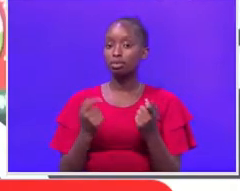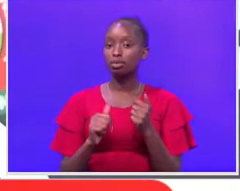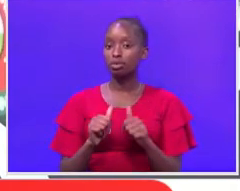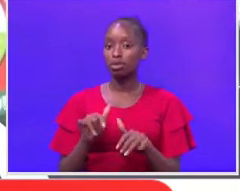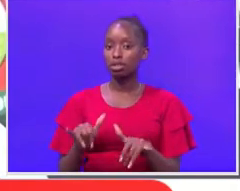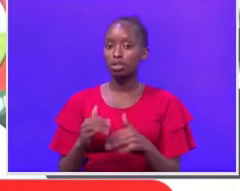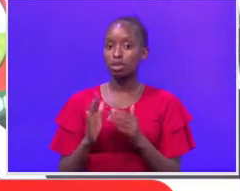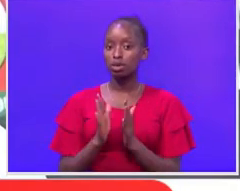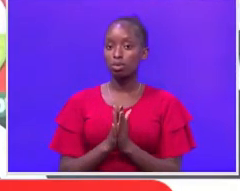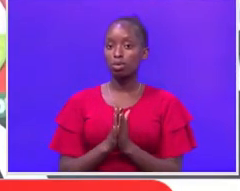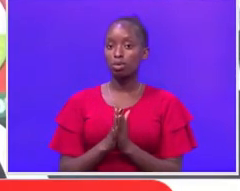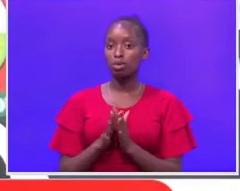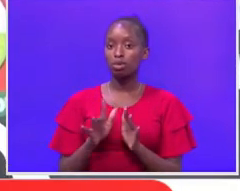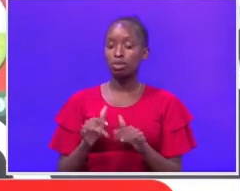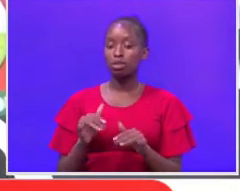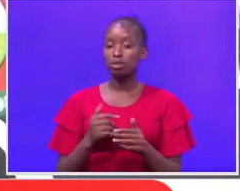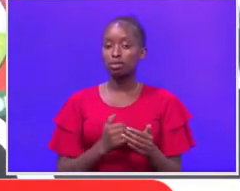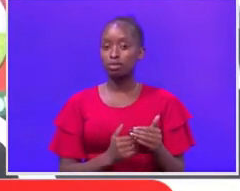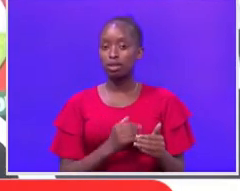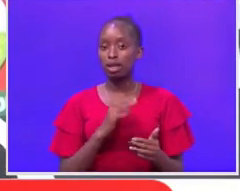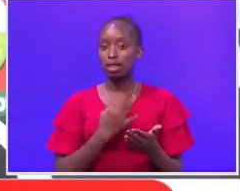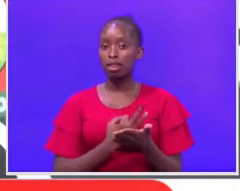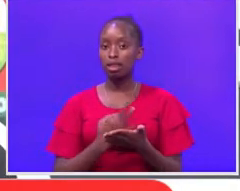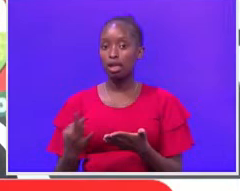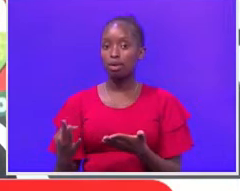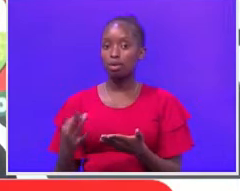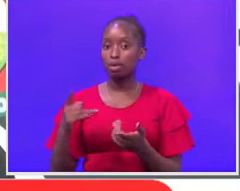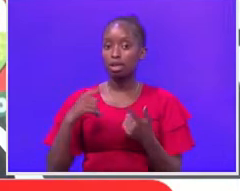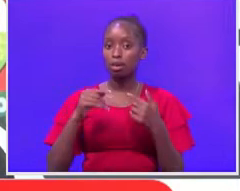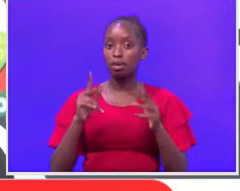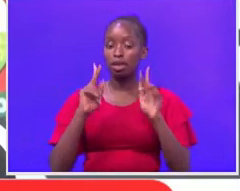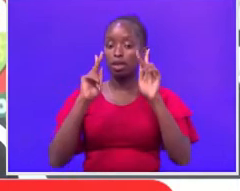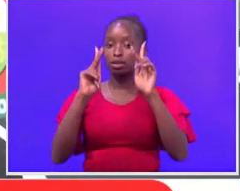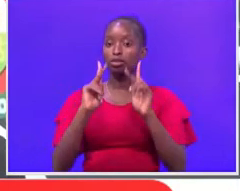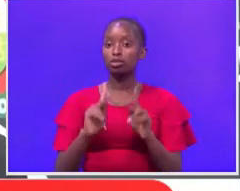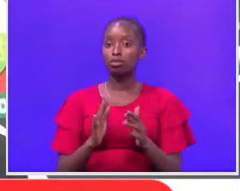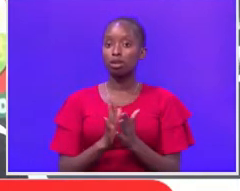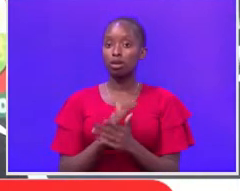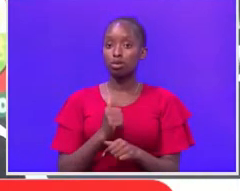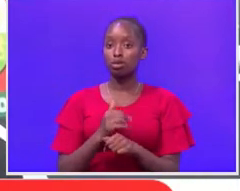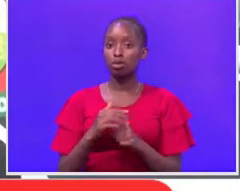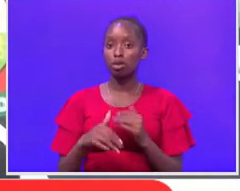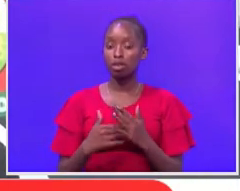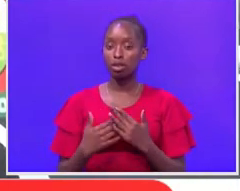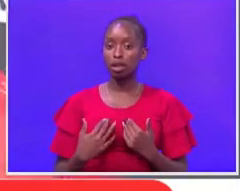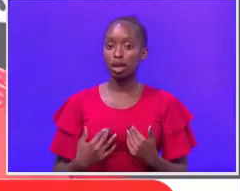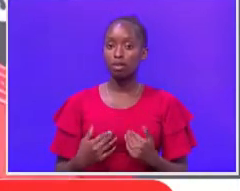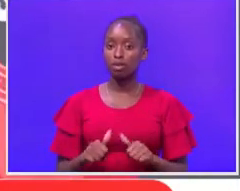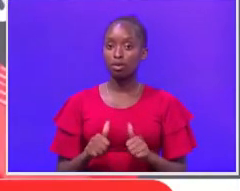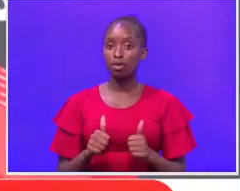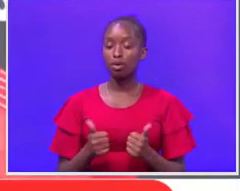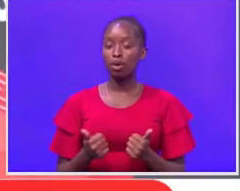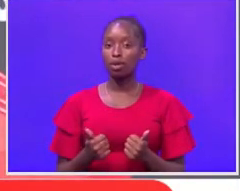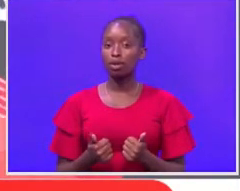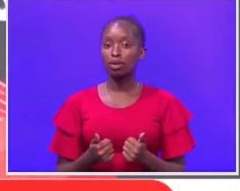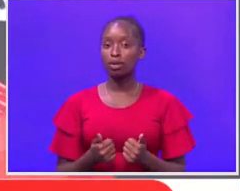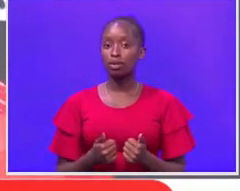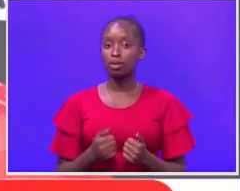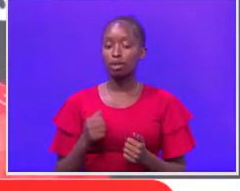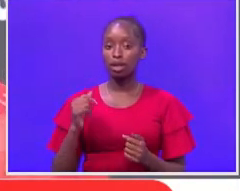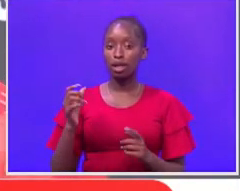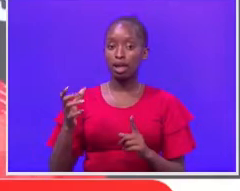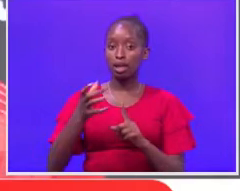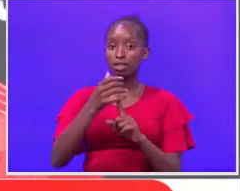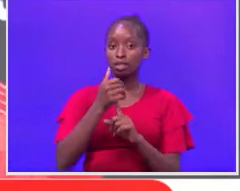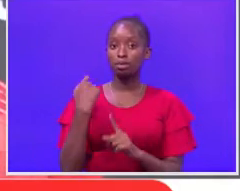na karibu 3 weeks huko na Kisumu. So tumekuja hapa leo tumekaa nao 1 week nafikiri tuko ready kulingana na vile tumetrain. Achievement kitu ya